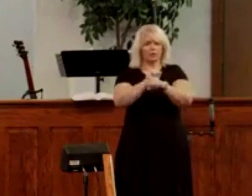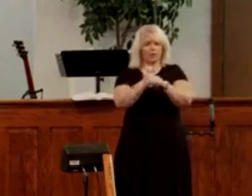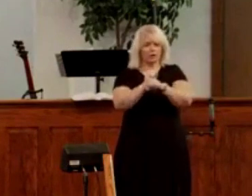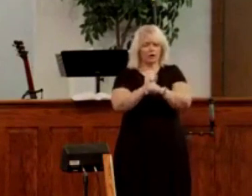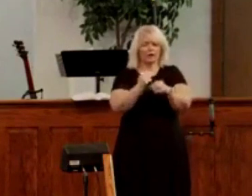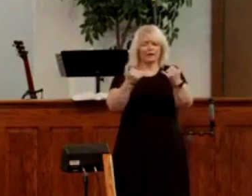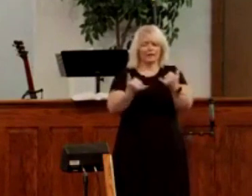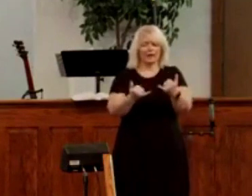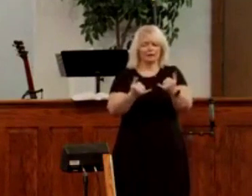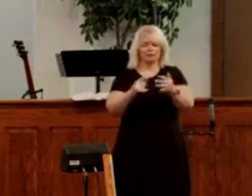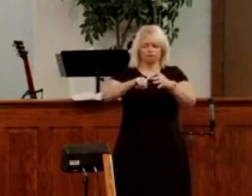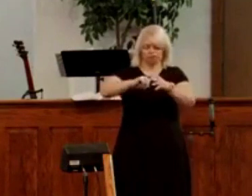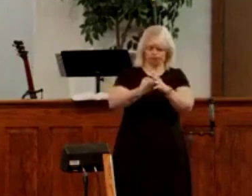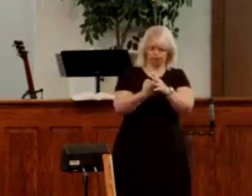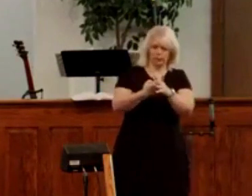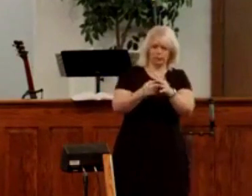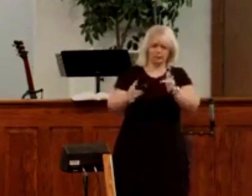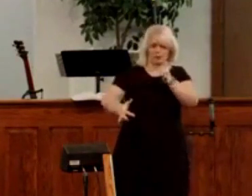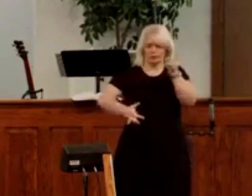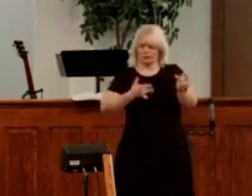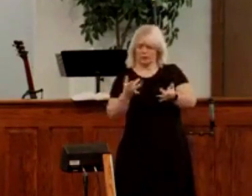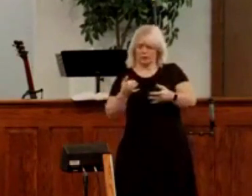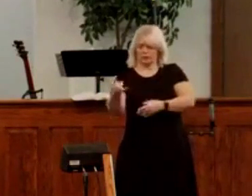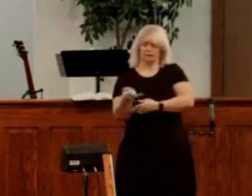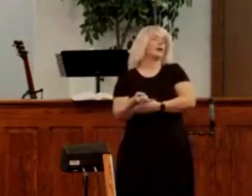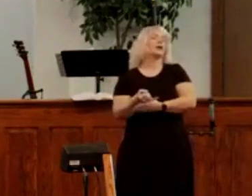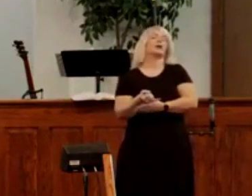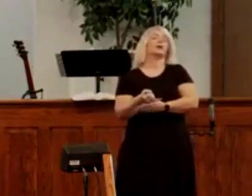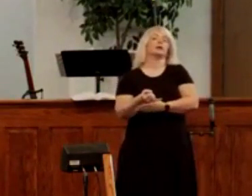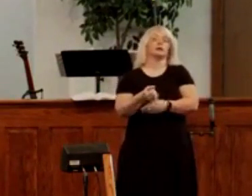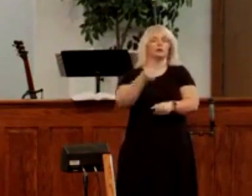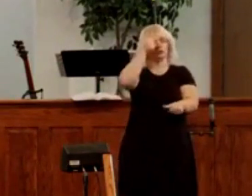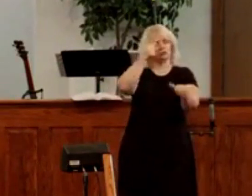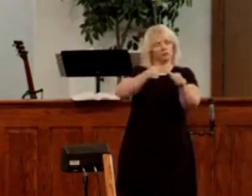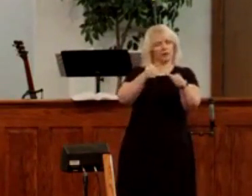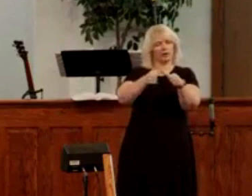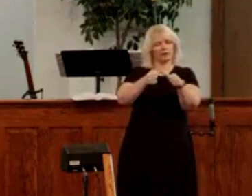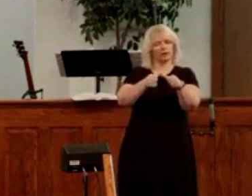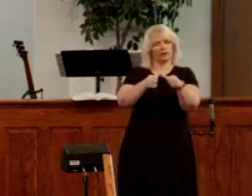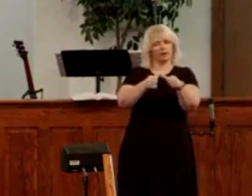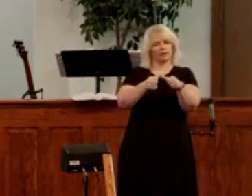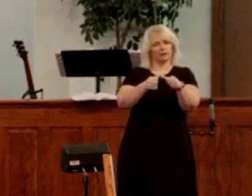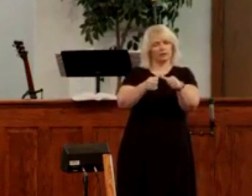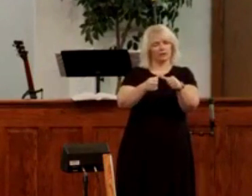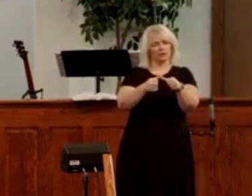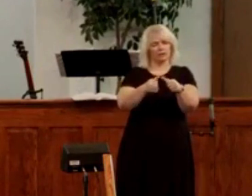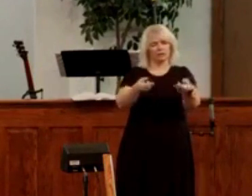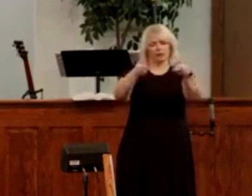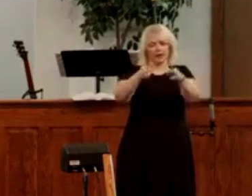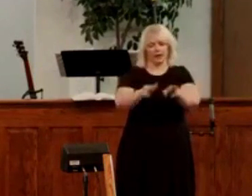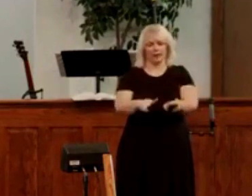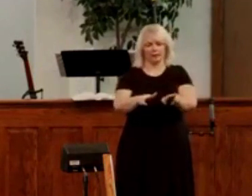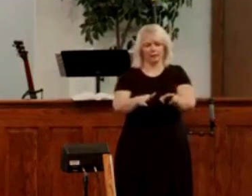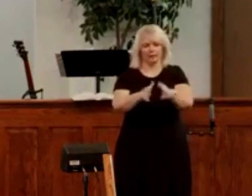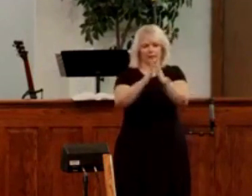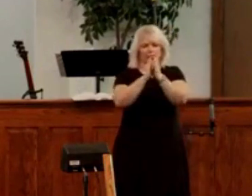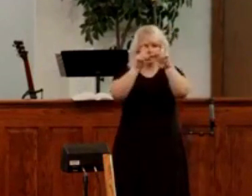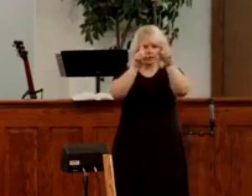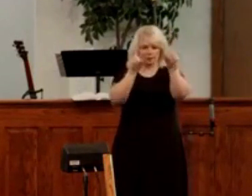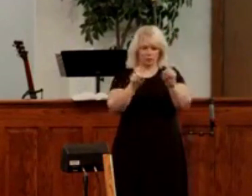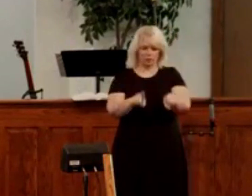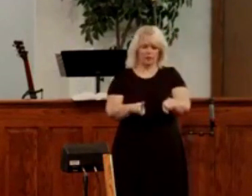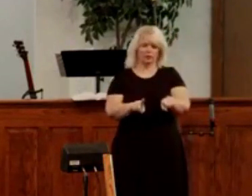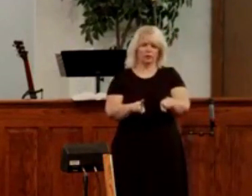So we're excited. We invite you to come. It's a good time to remind ourselves of the vision and then also to get to ask questions